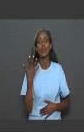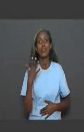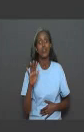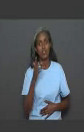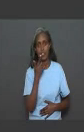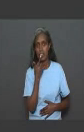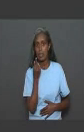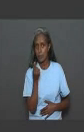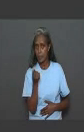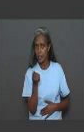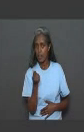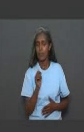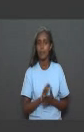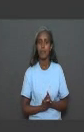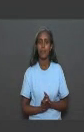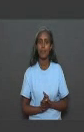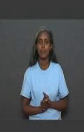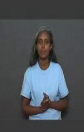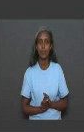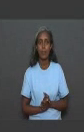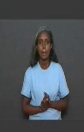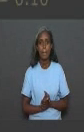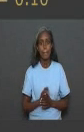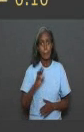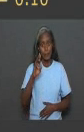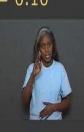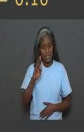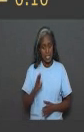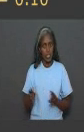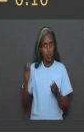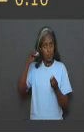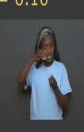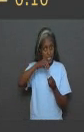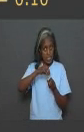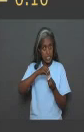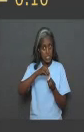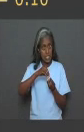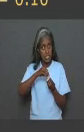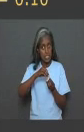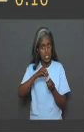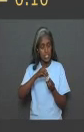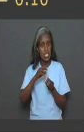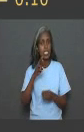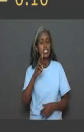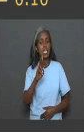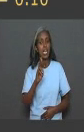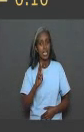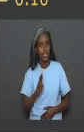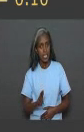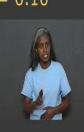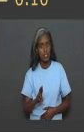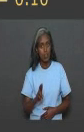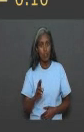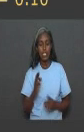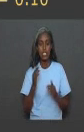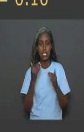to 15 bir. The rate of increase is the